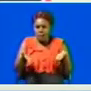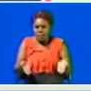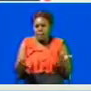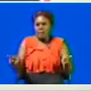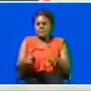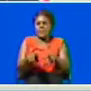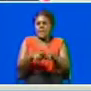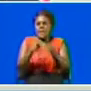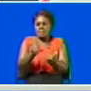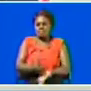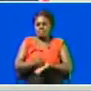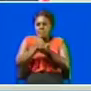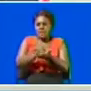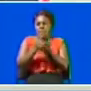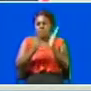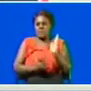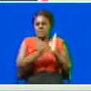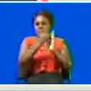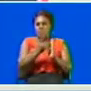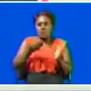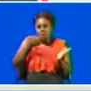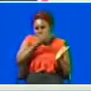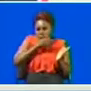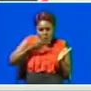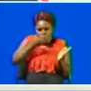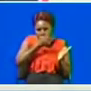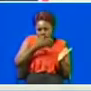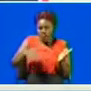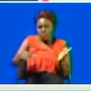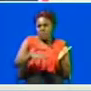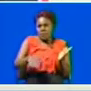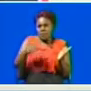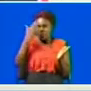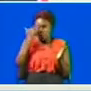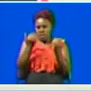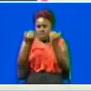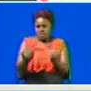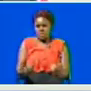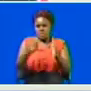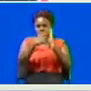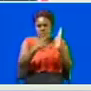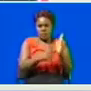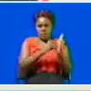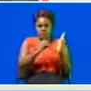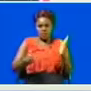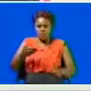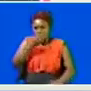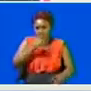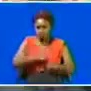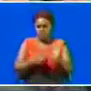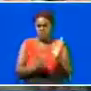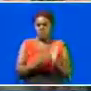also facilitate the development of the oil fields due to the requirements of evacuation of oil as they do the